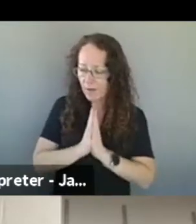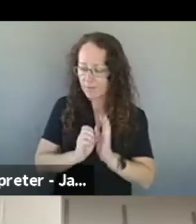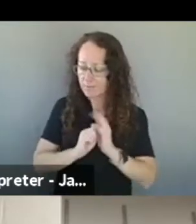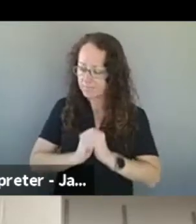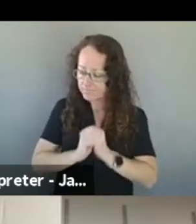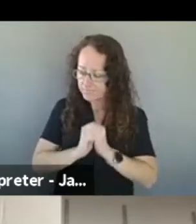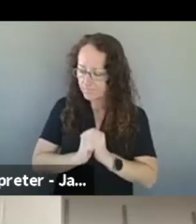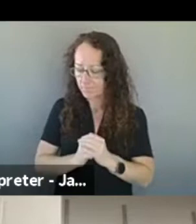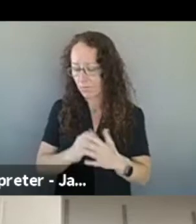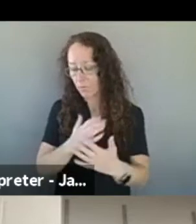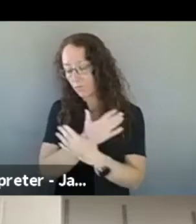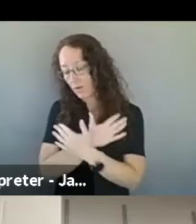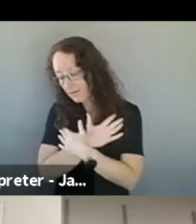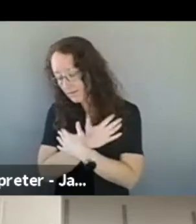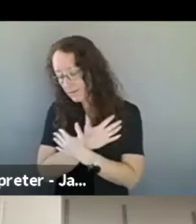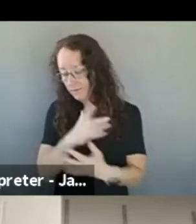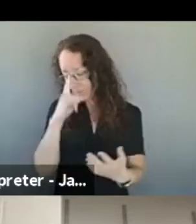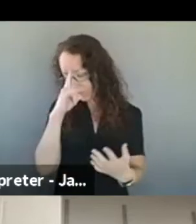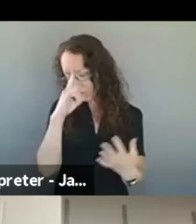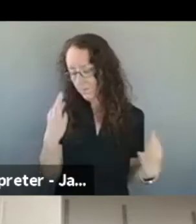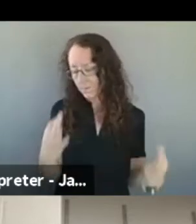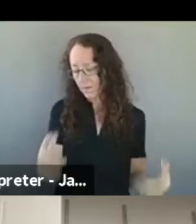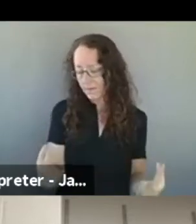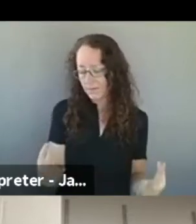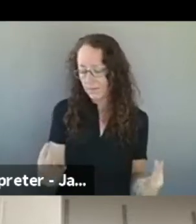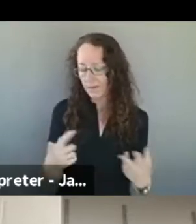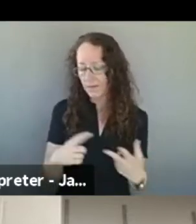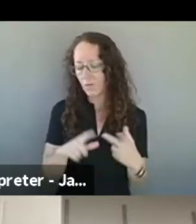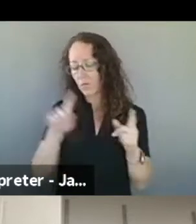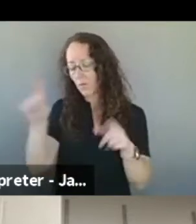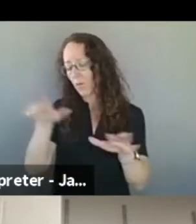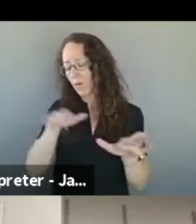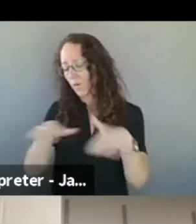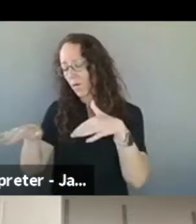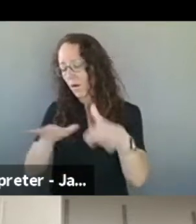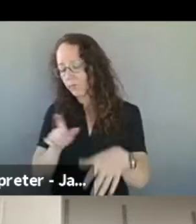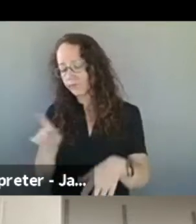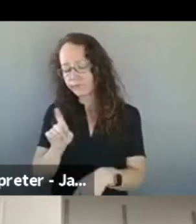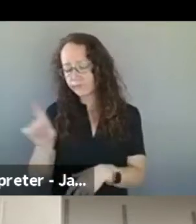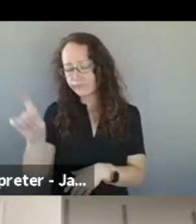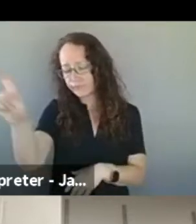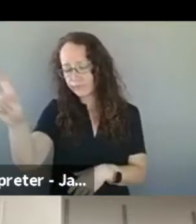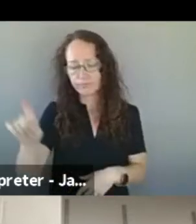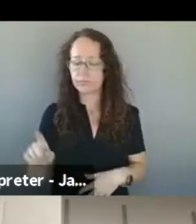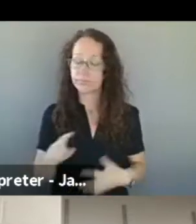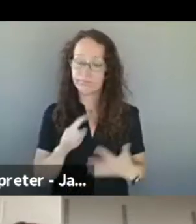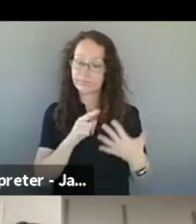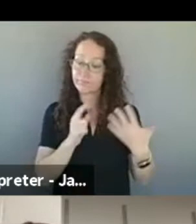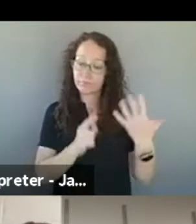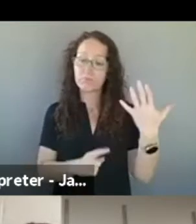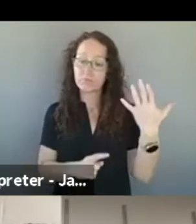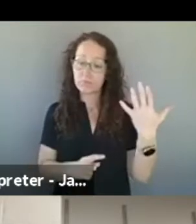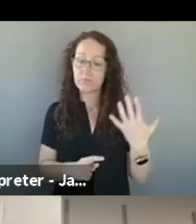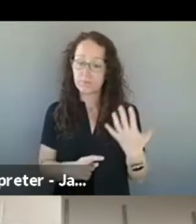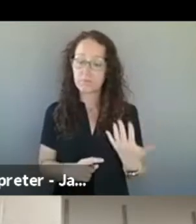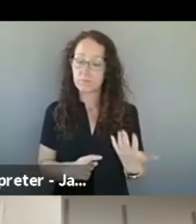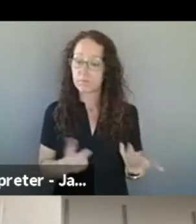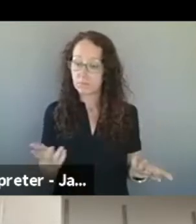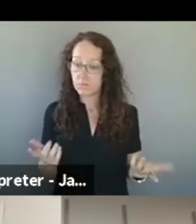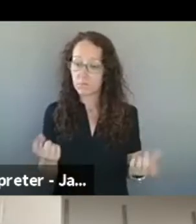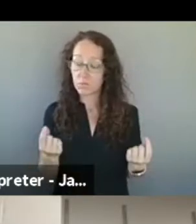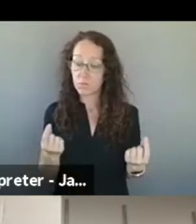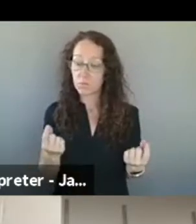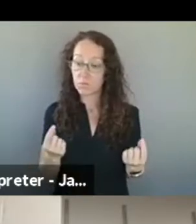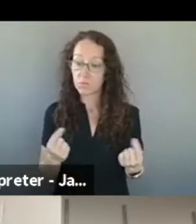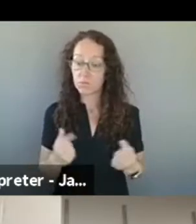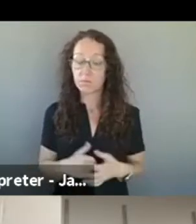going for a walk. Whatever it is, what we want to do